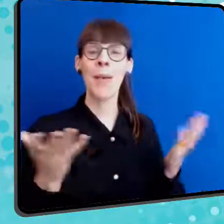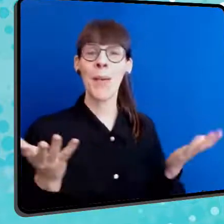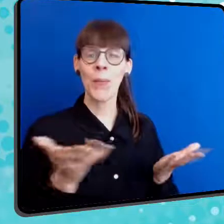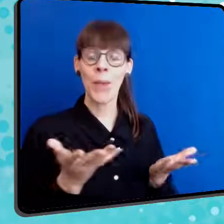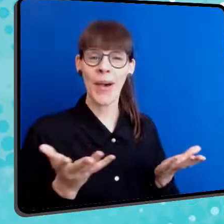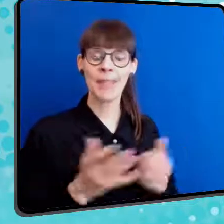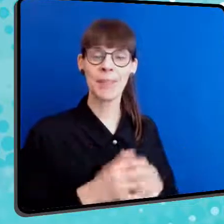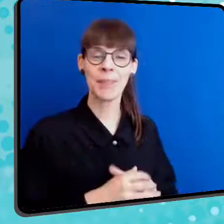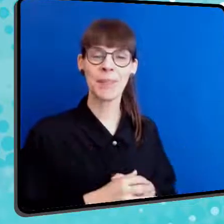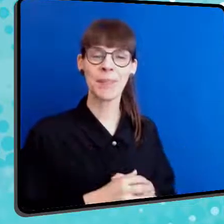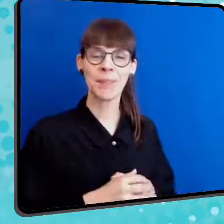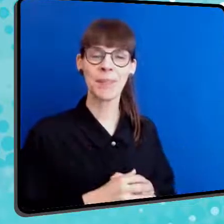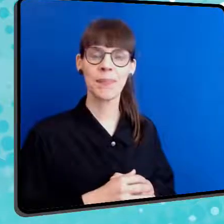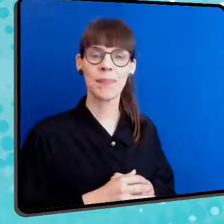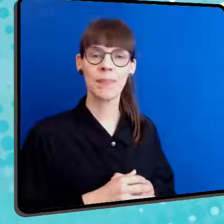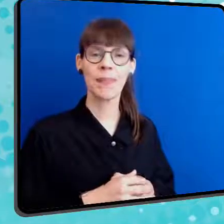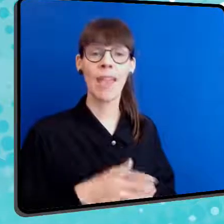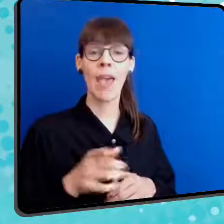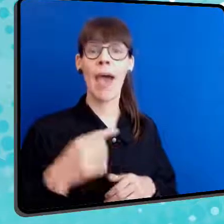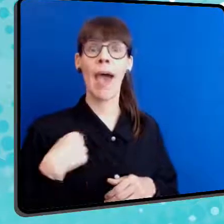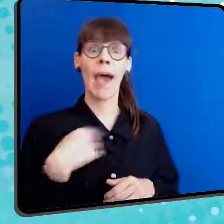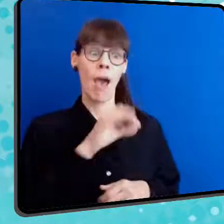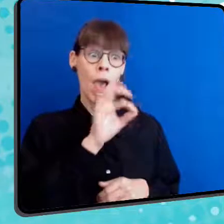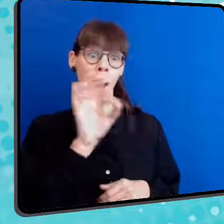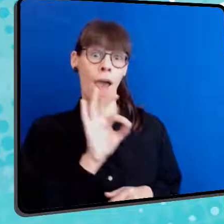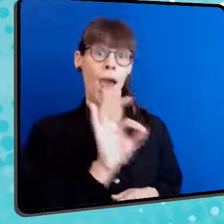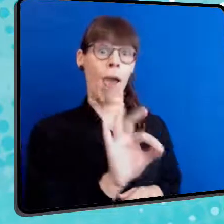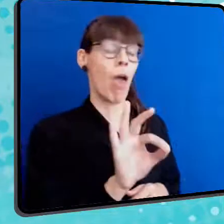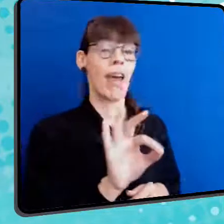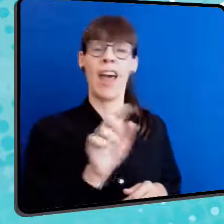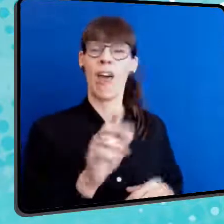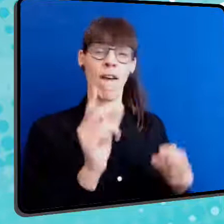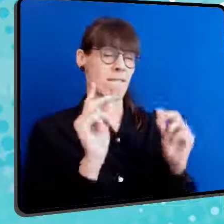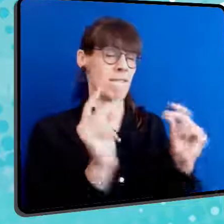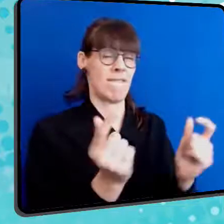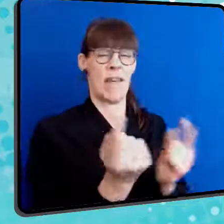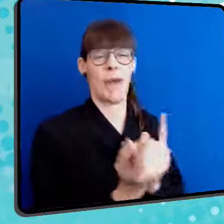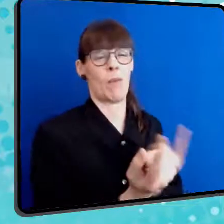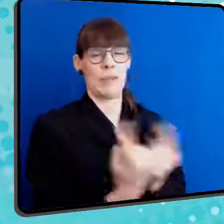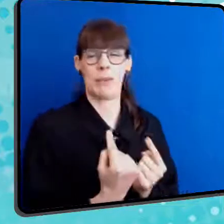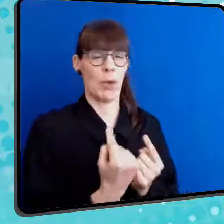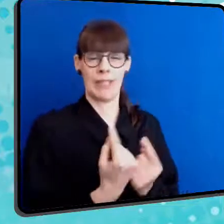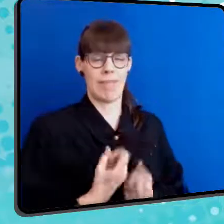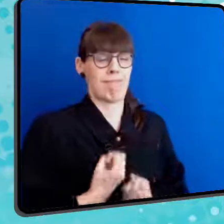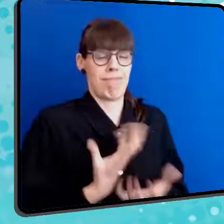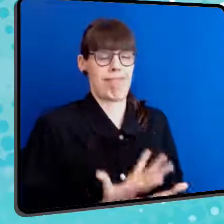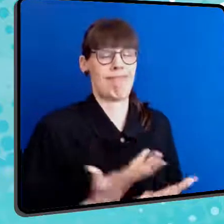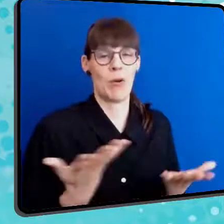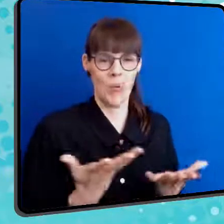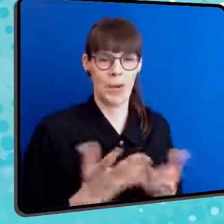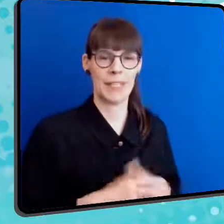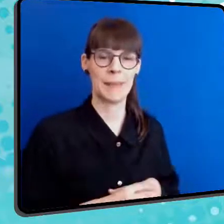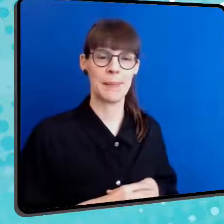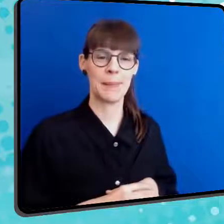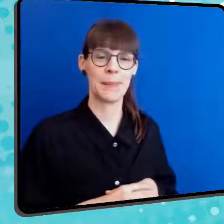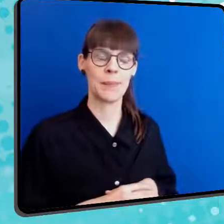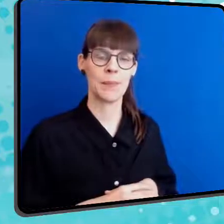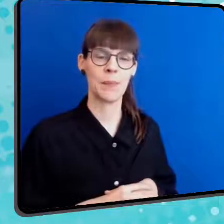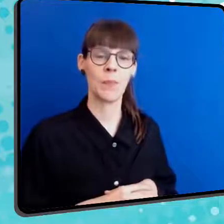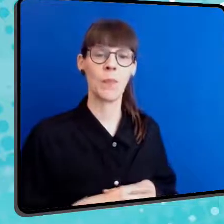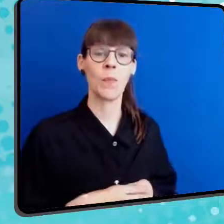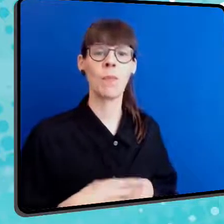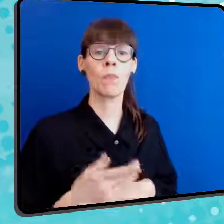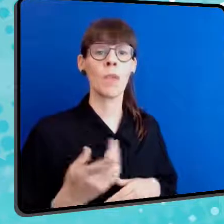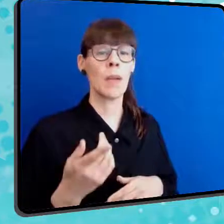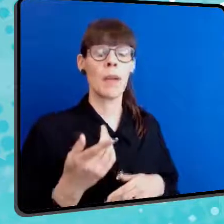be the first thing that comes to mind, so it's the most natural thing. When we ask for something, try to keep it to about a